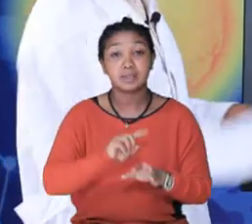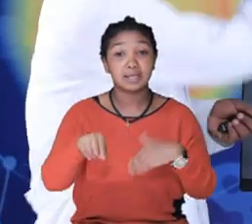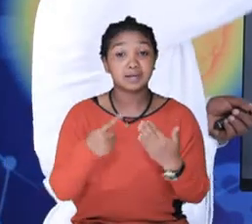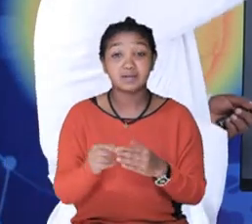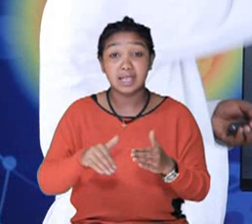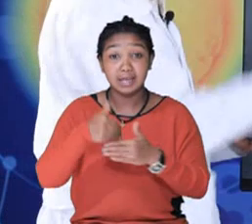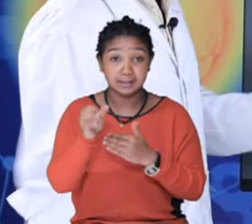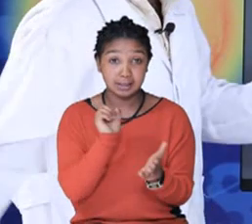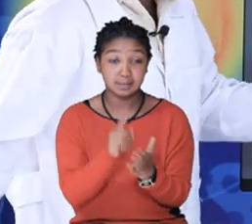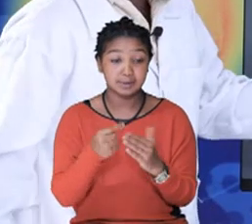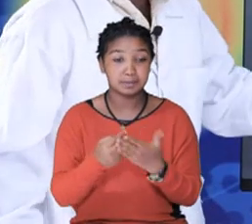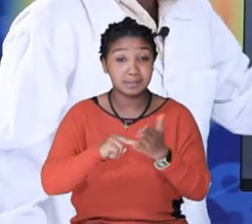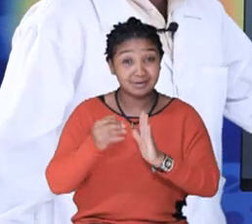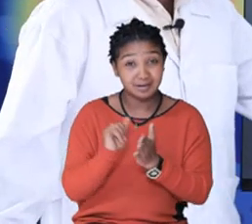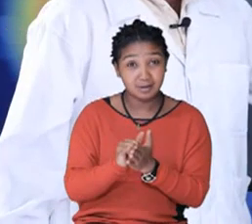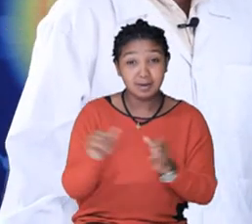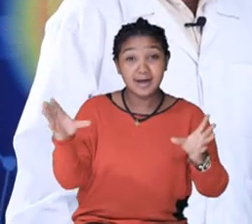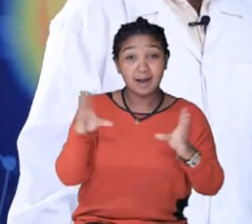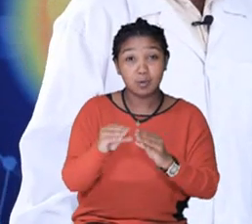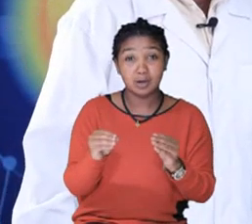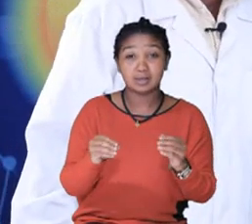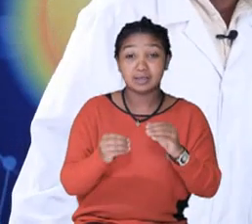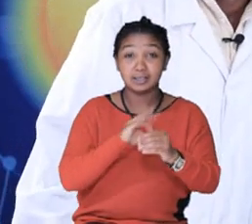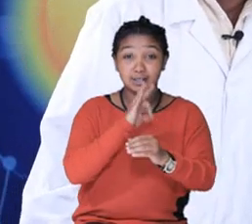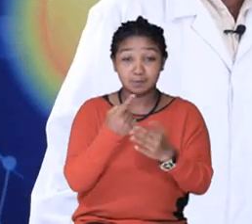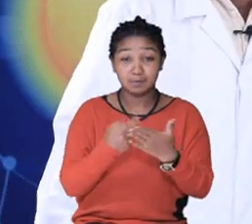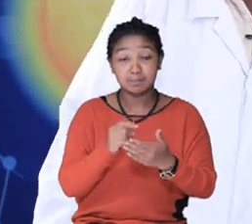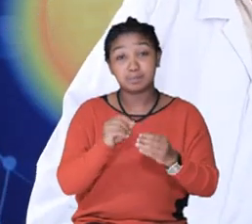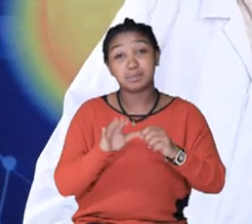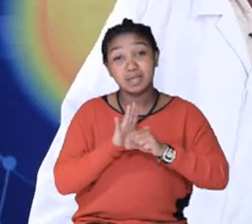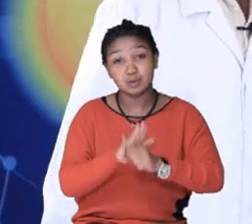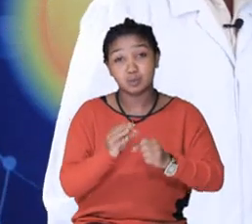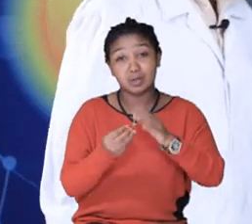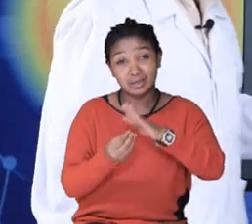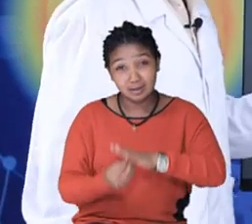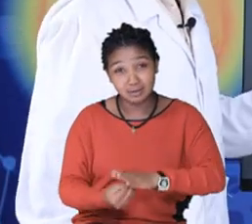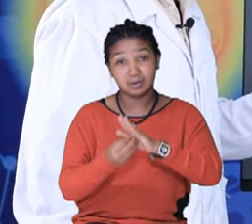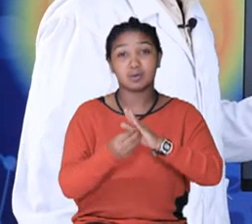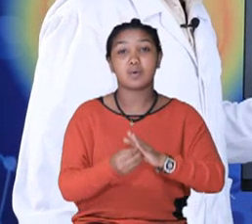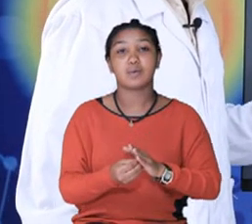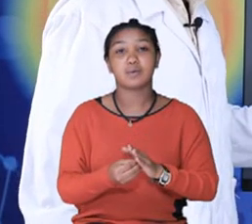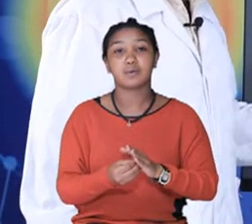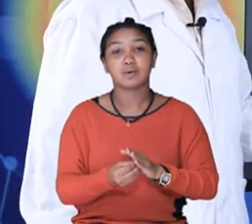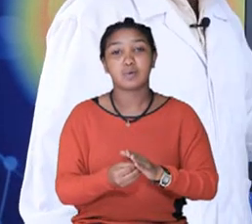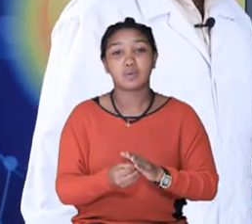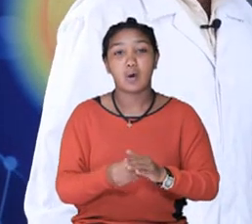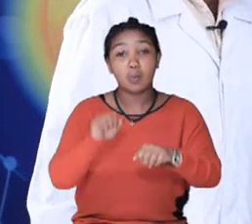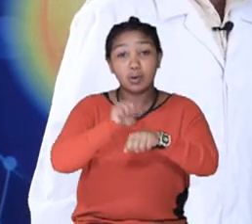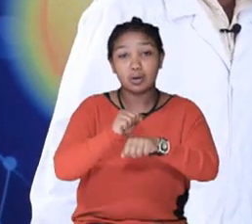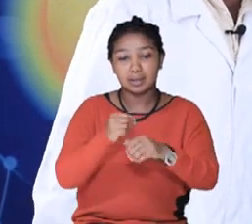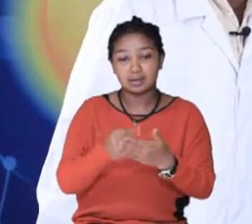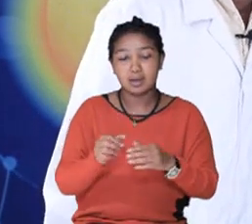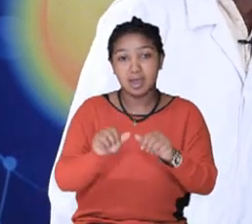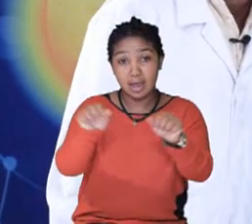There is a next example. This means that calculate the force this pressure would exert on concrete block